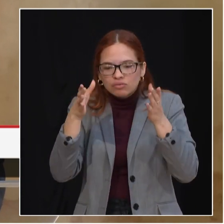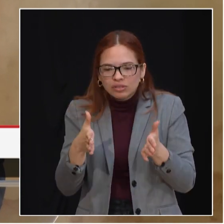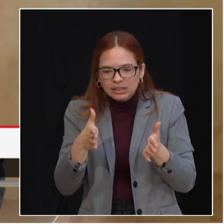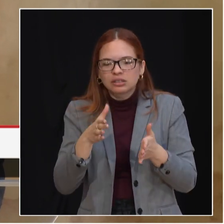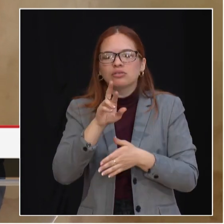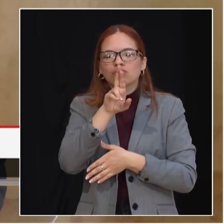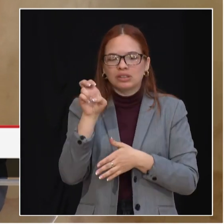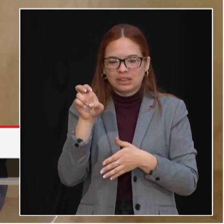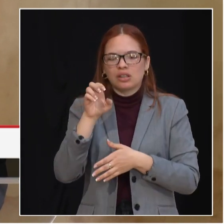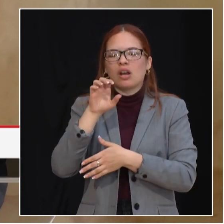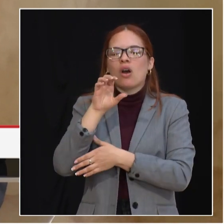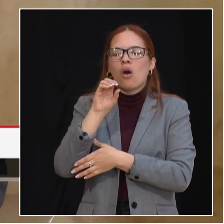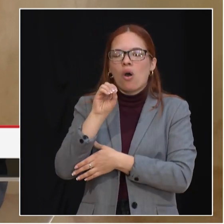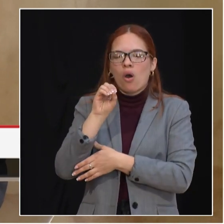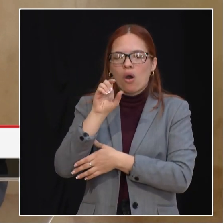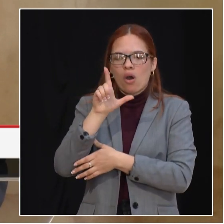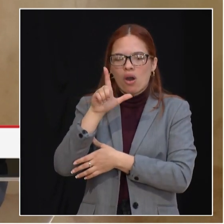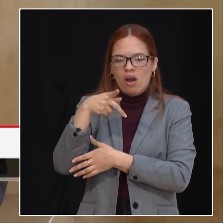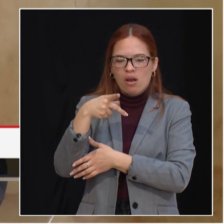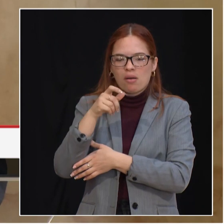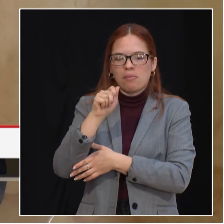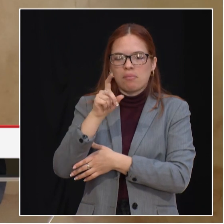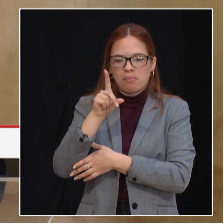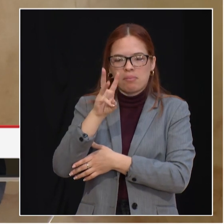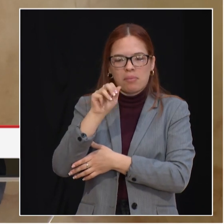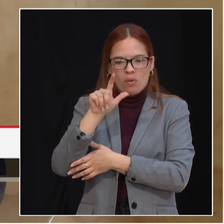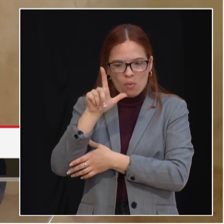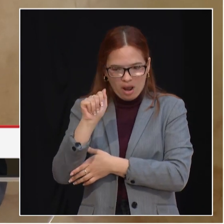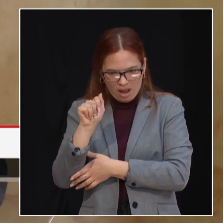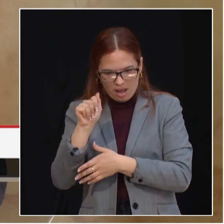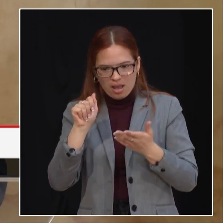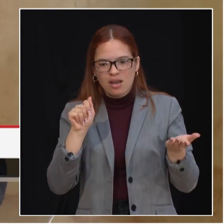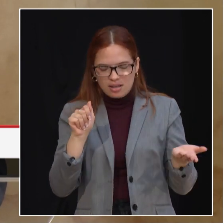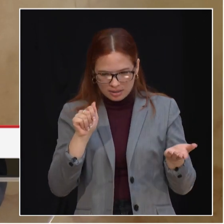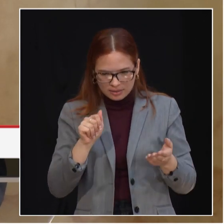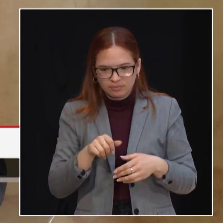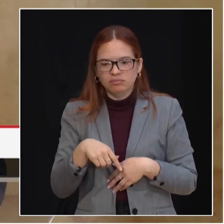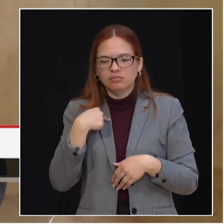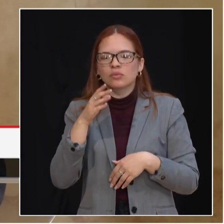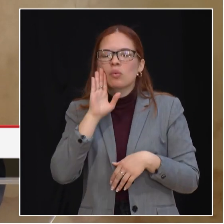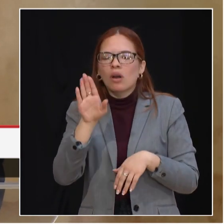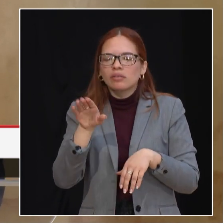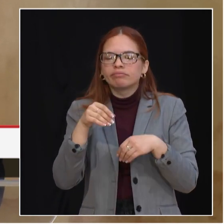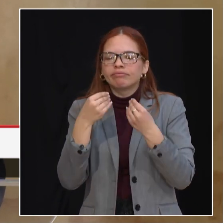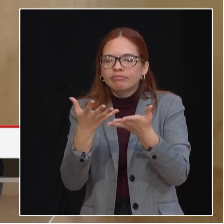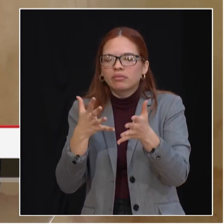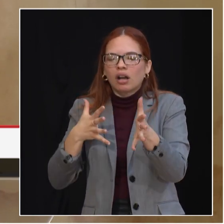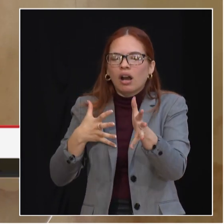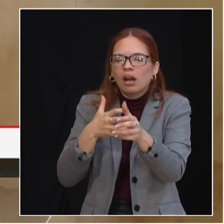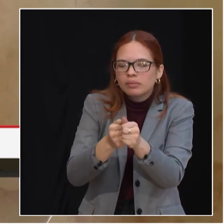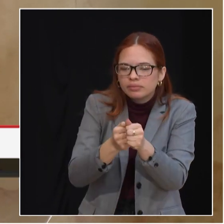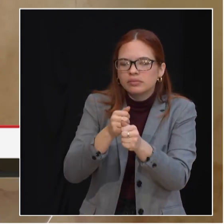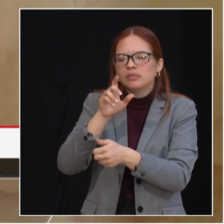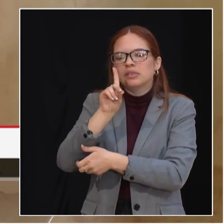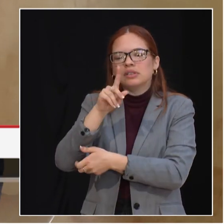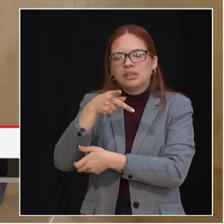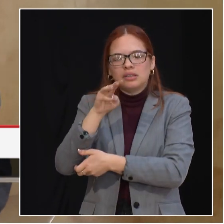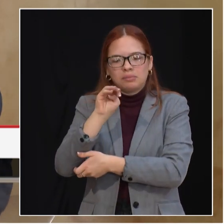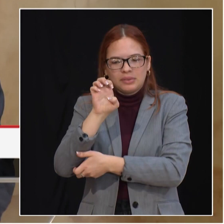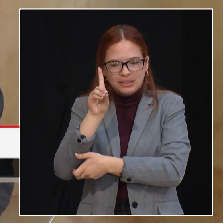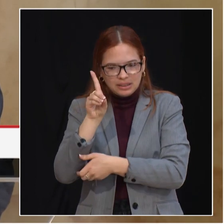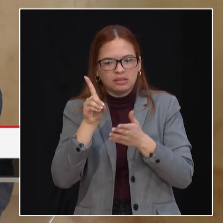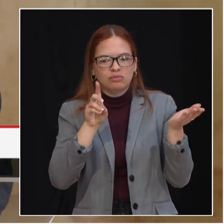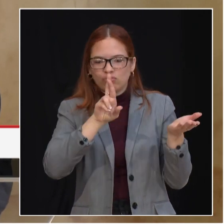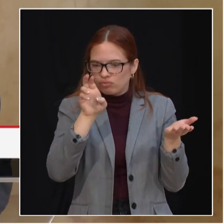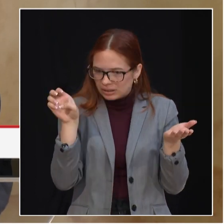in DEMPED. And as Sharon mentioned, I'll be providing updates today for our DEMPED RFPs. I'm grateful